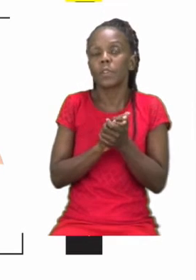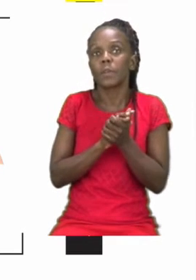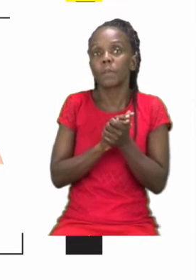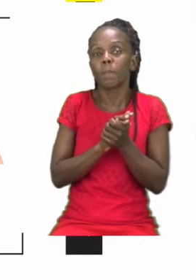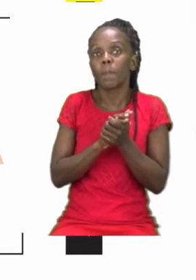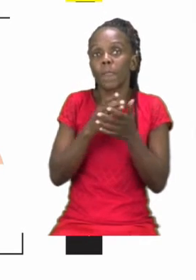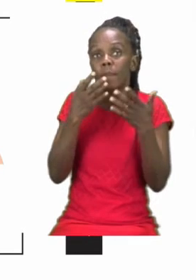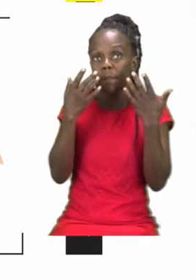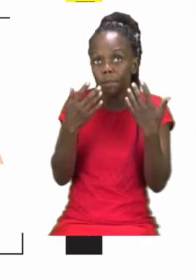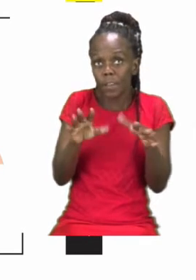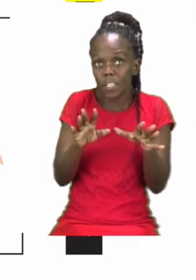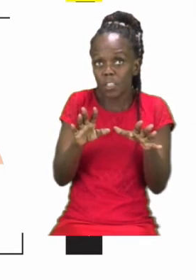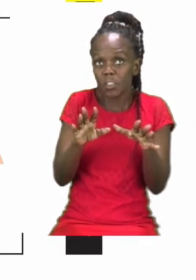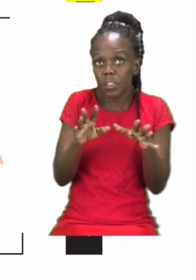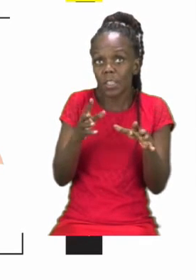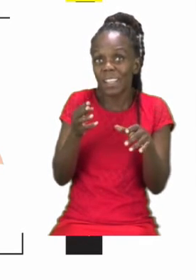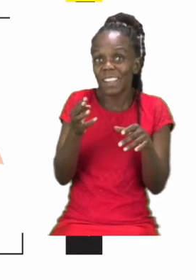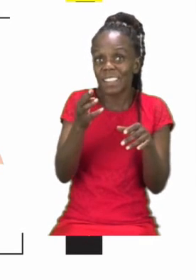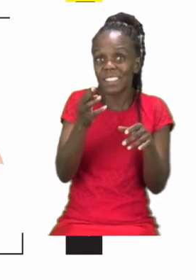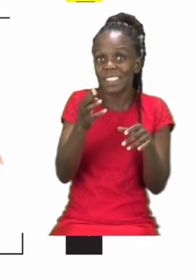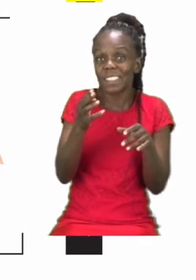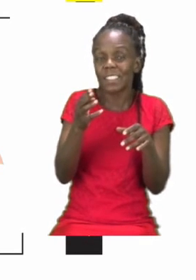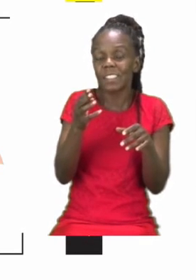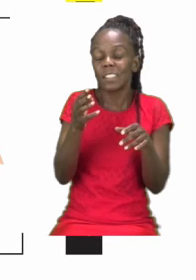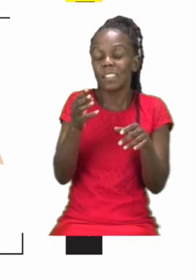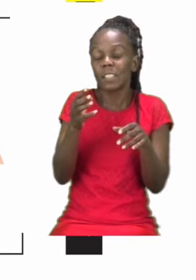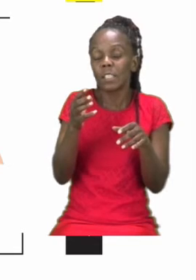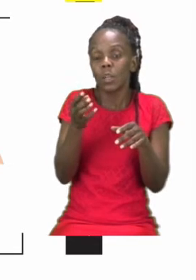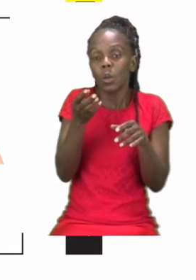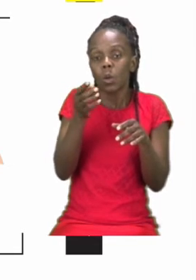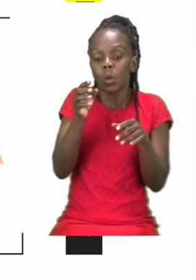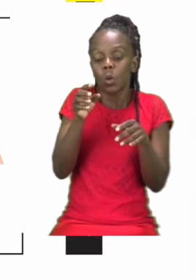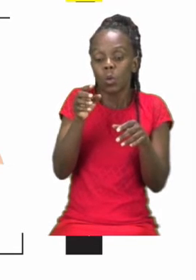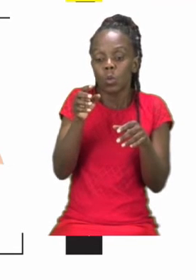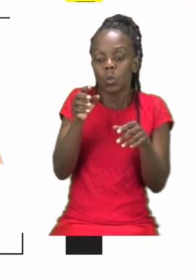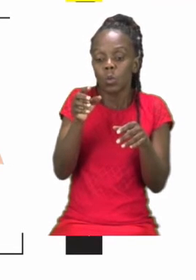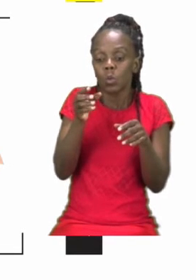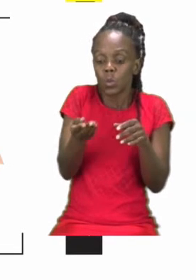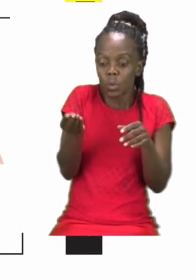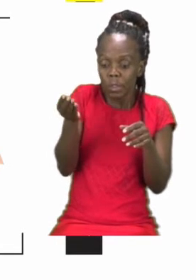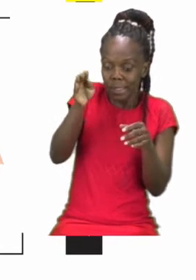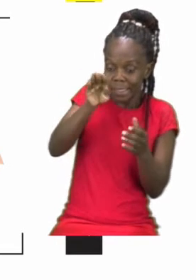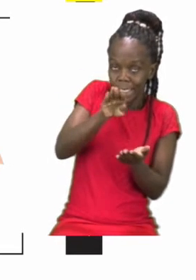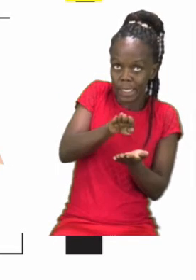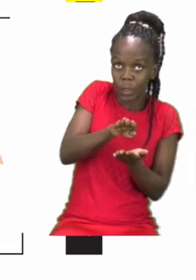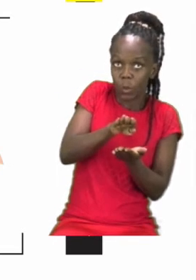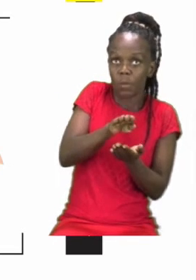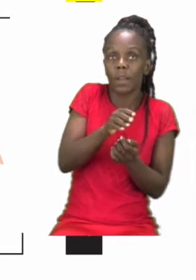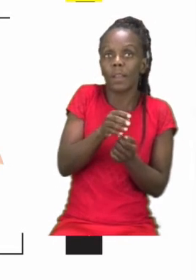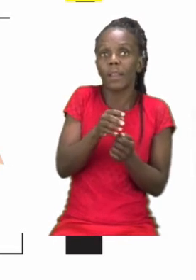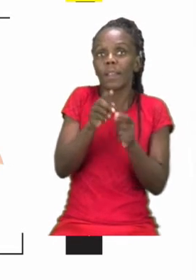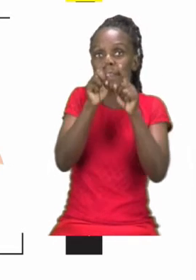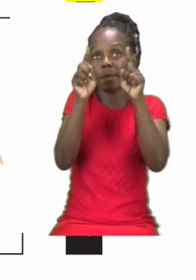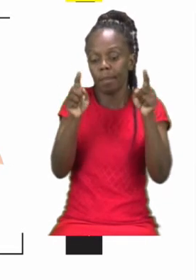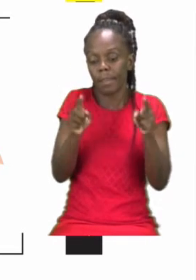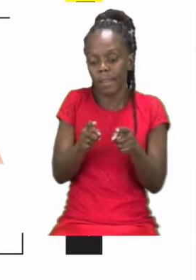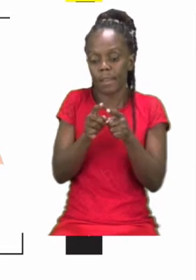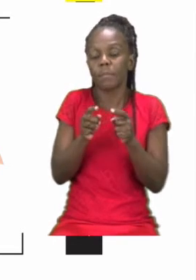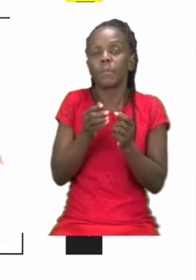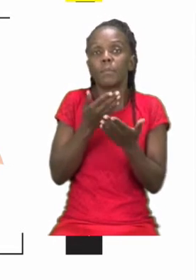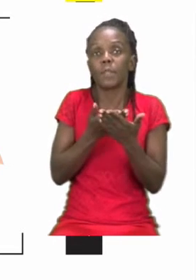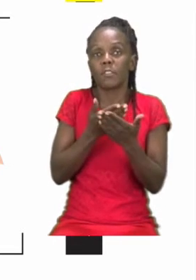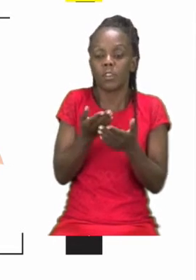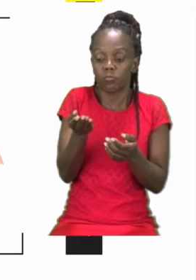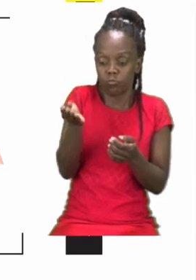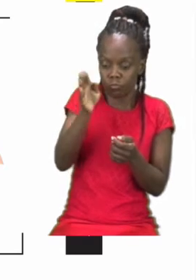going to turn the cards over and then pick one card. The card that you pick